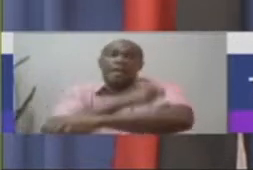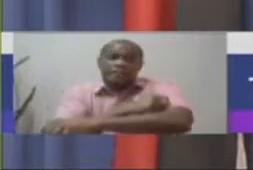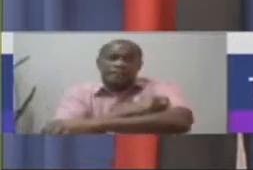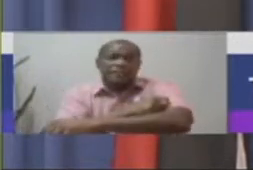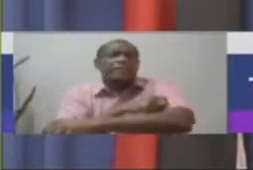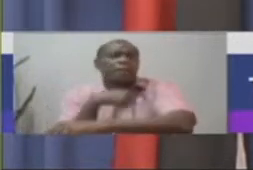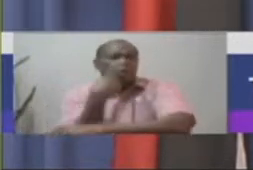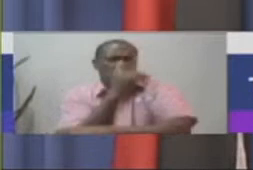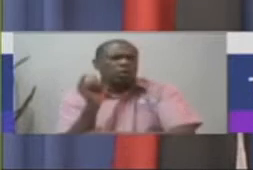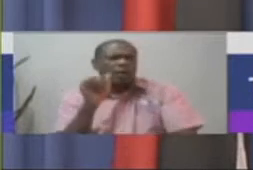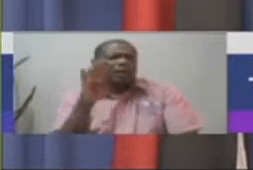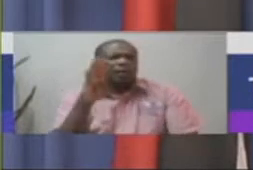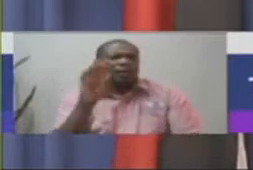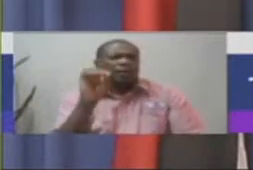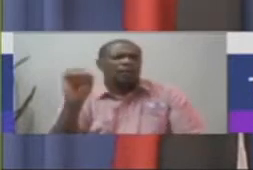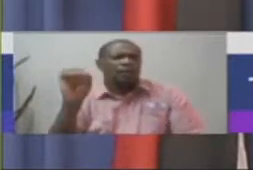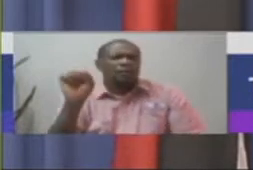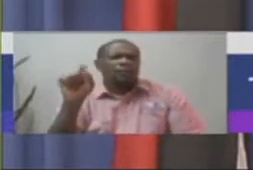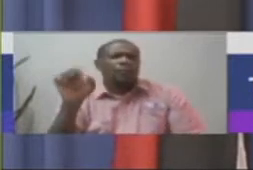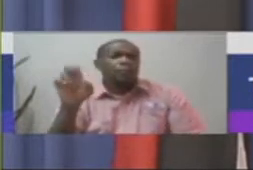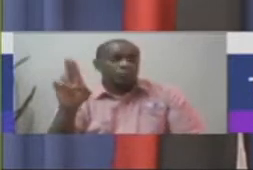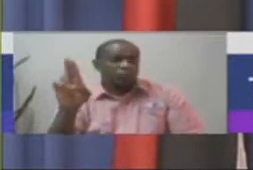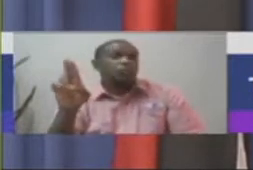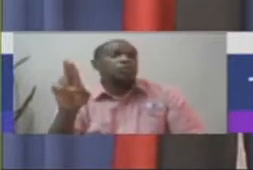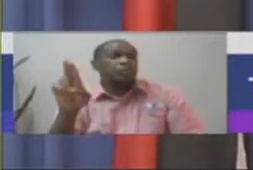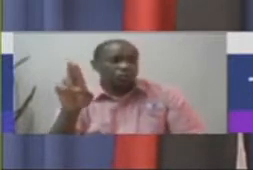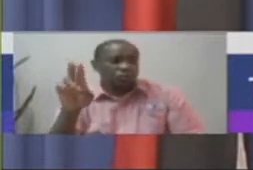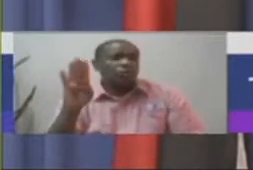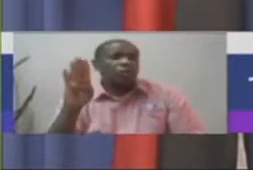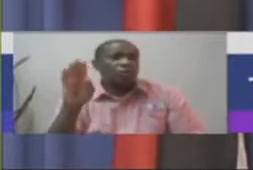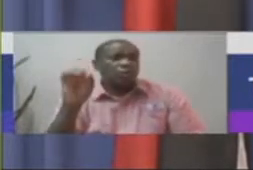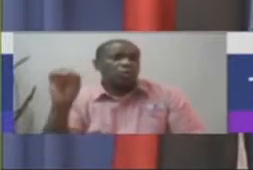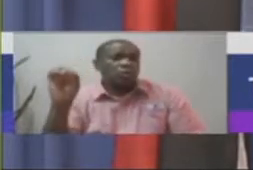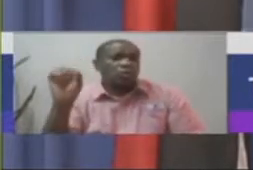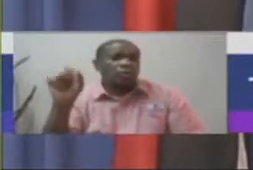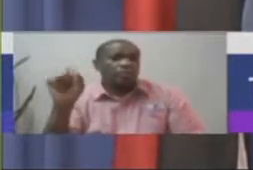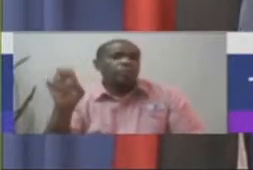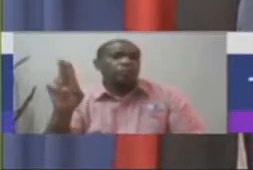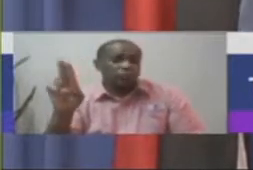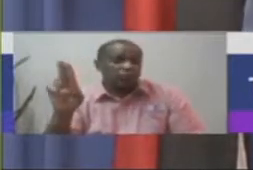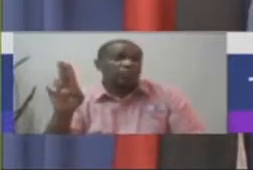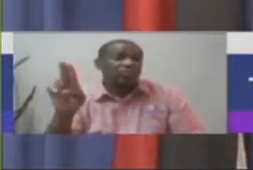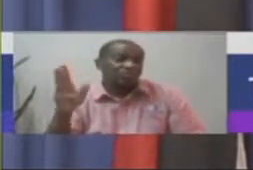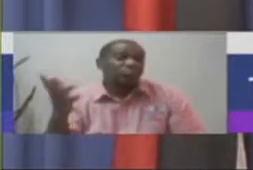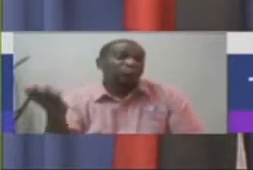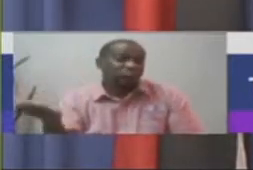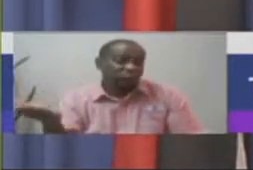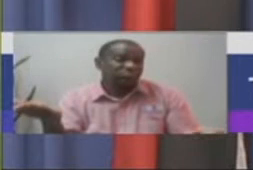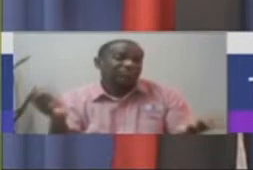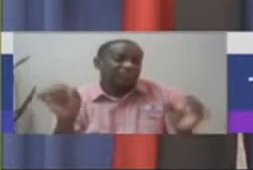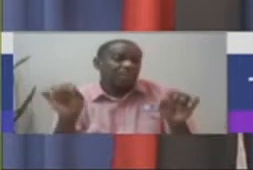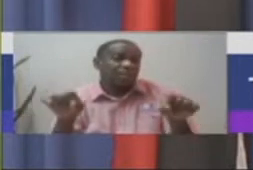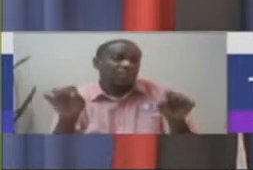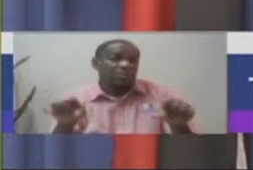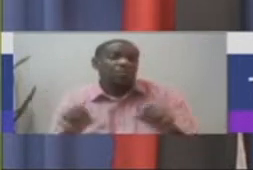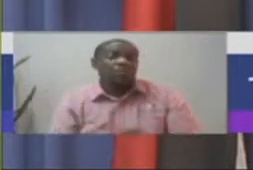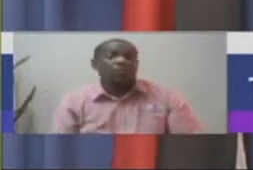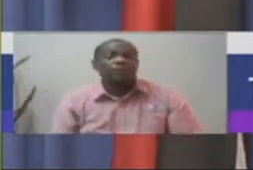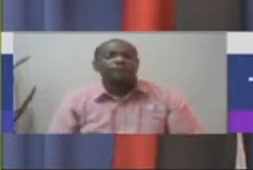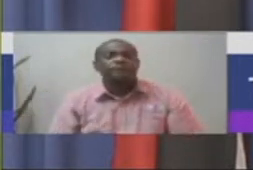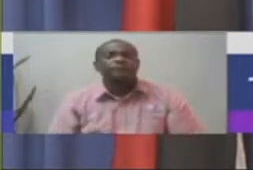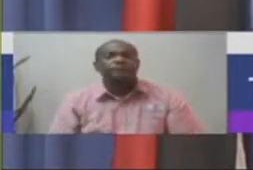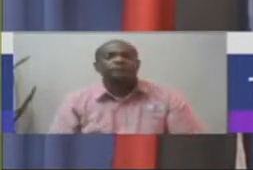with the effect of the virility of the new variant. So all these are possibilities. And of course, right here at